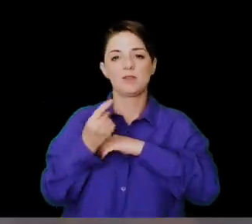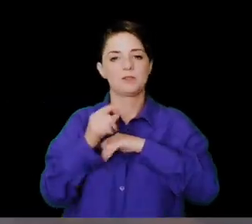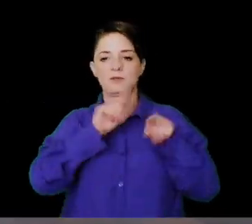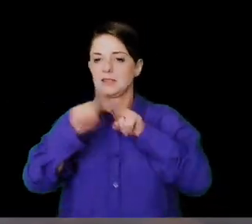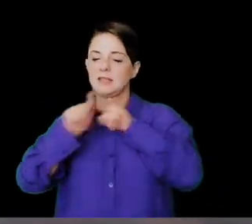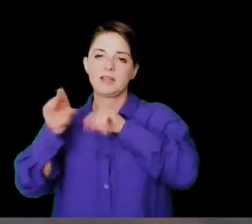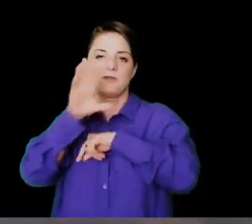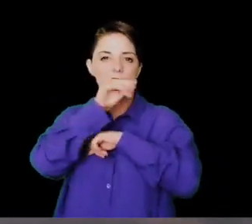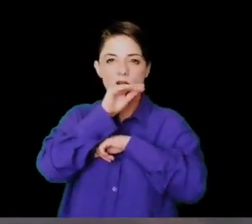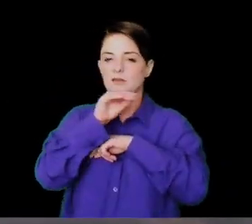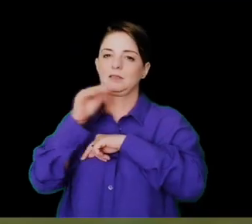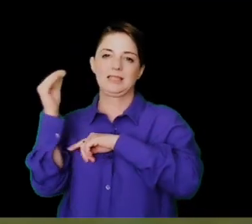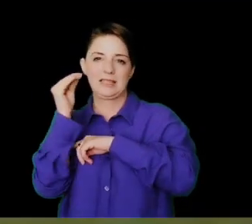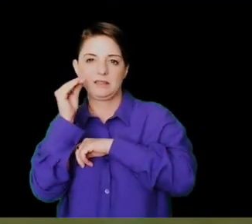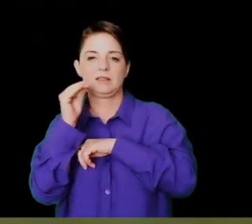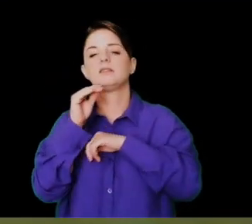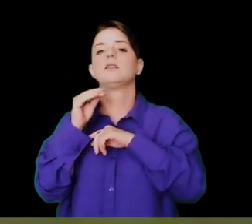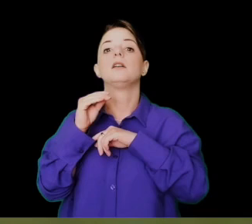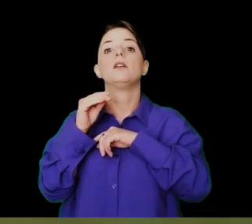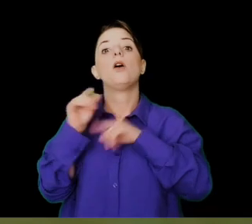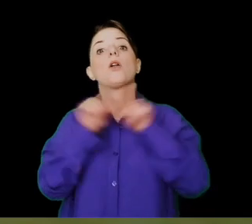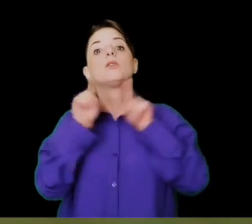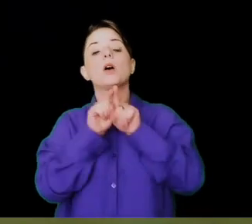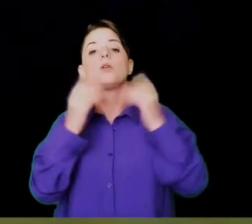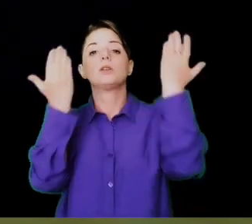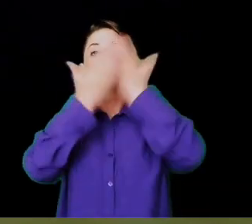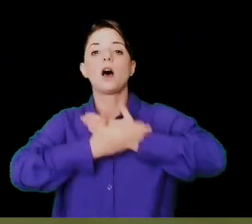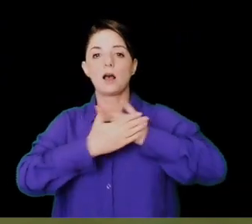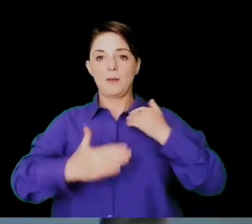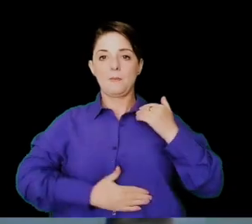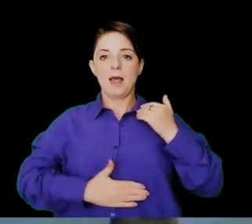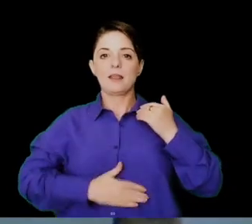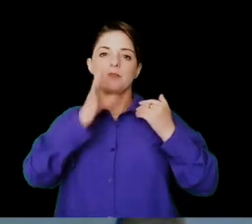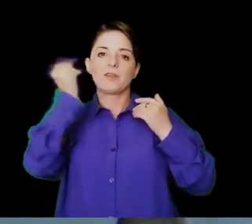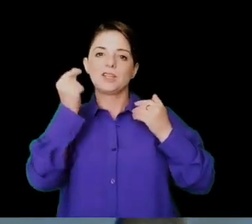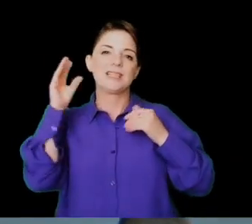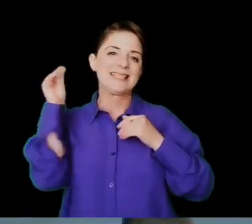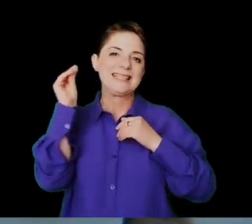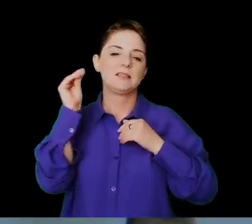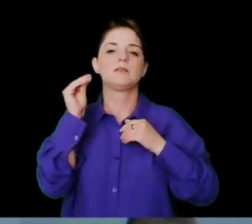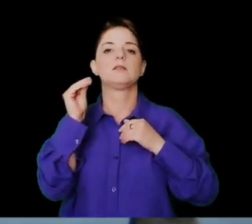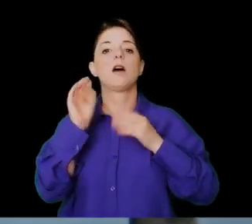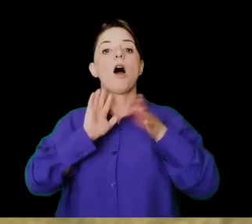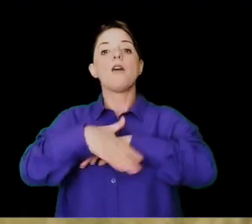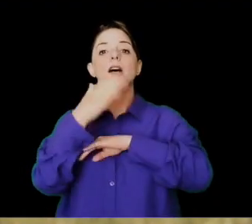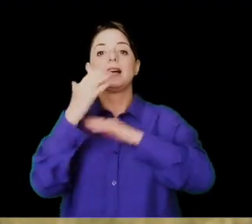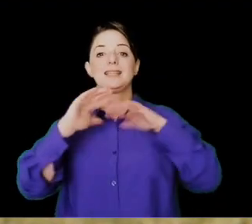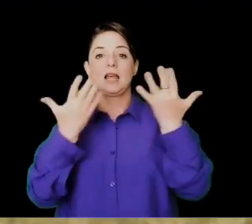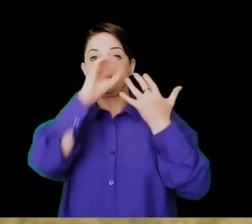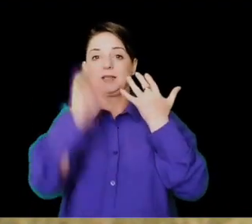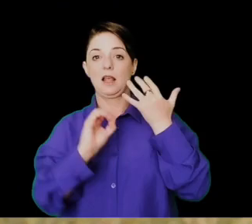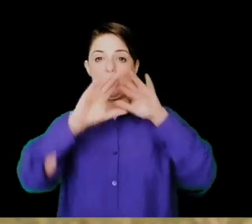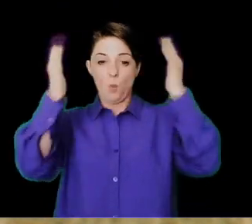and waders. Of particular importance is the local population of dark-bellied Brent geese, where we have over 10% of the